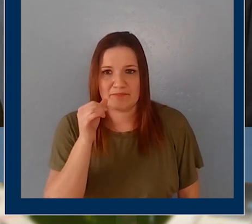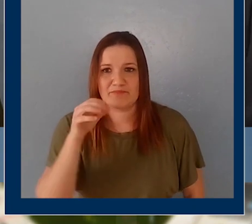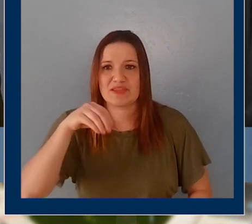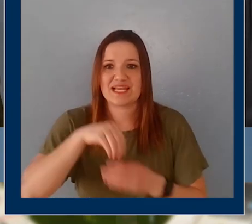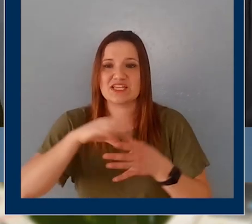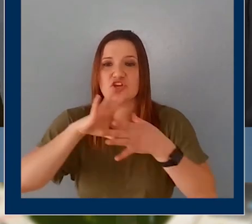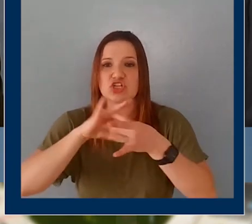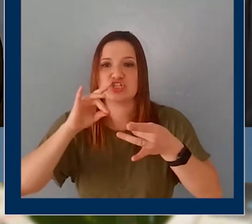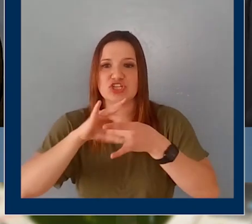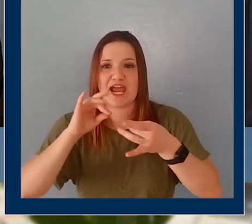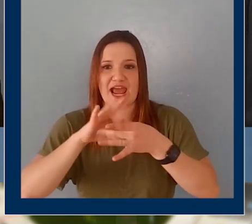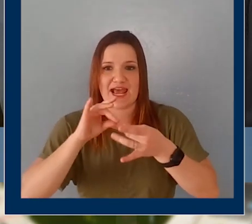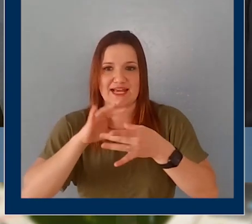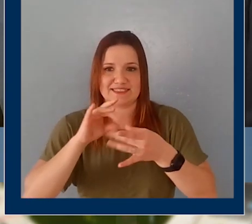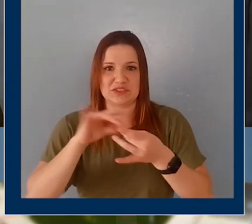chat. So it is